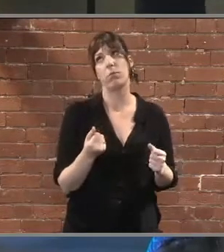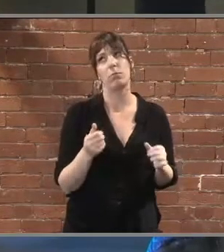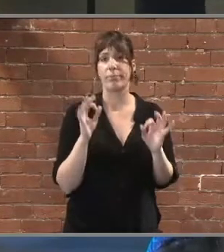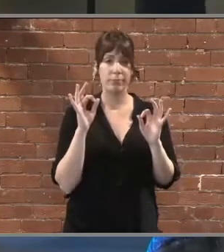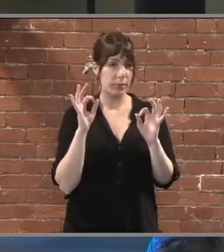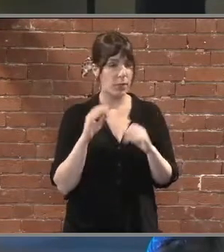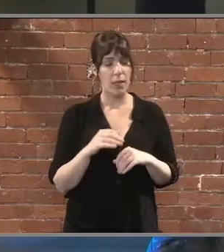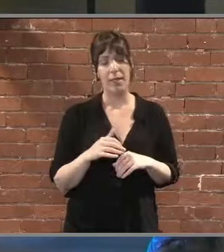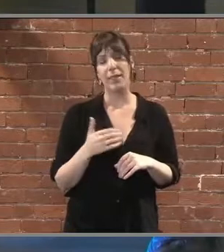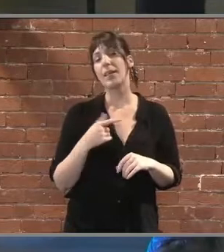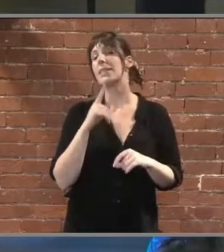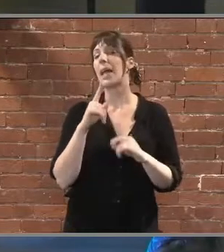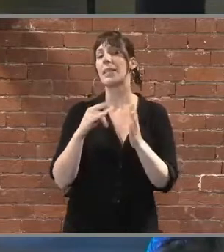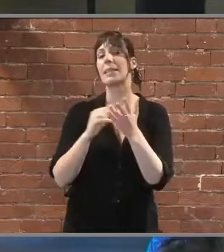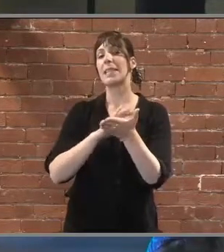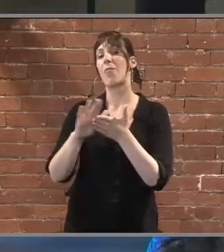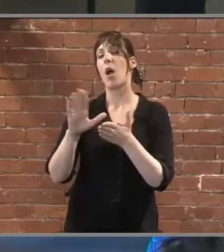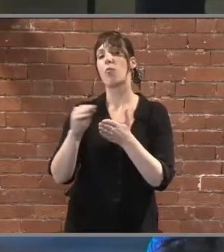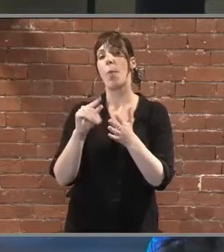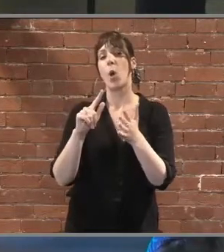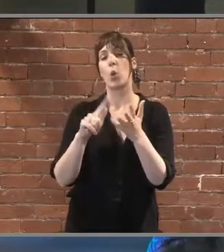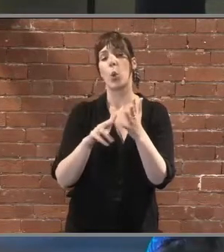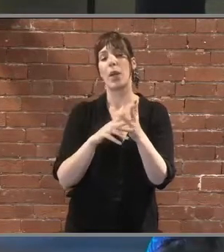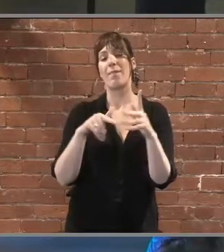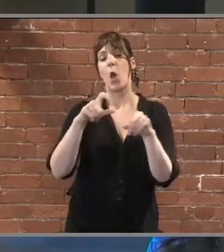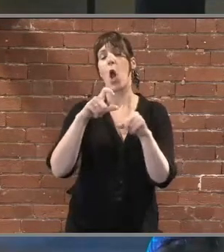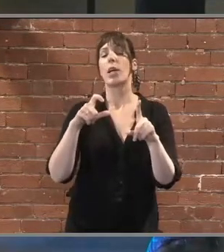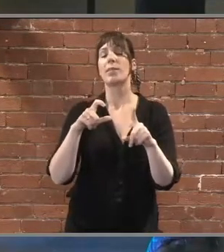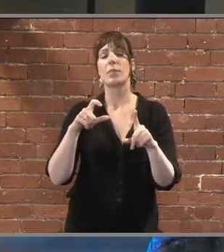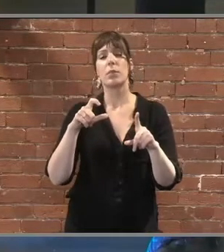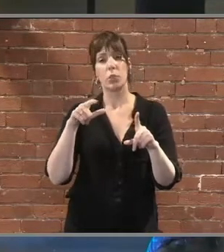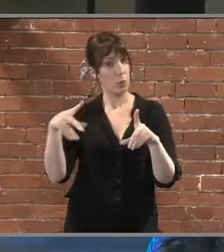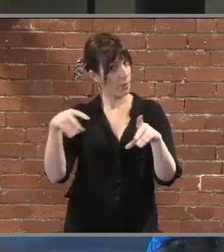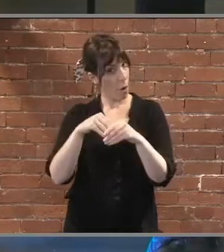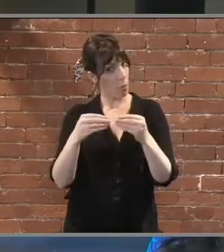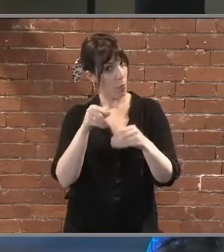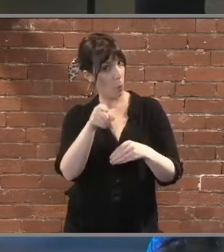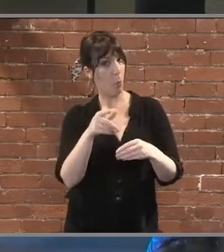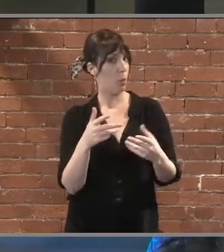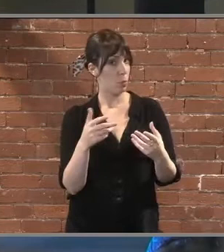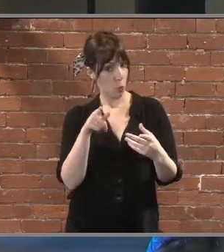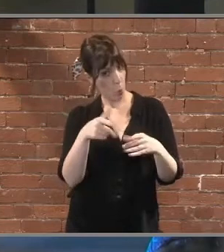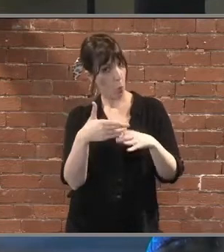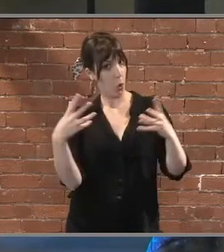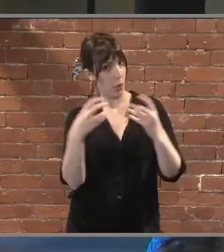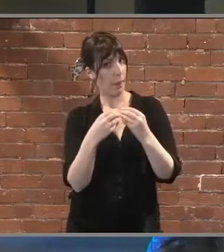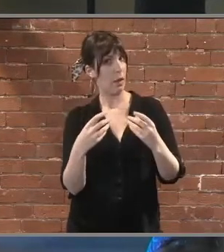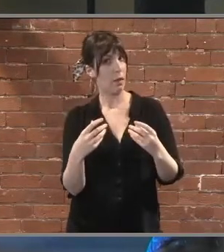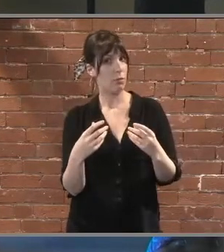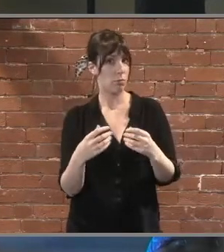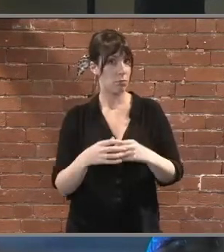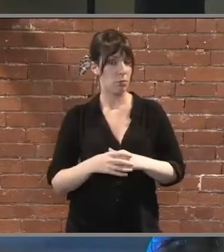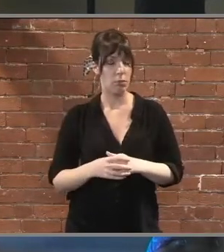mentioned Sarah earlier from Unified. So how involved was Sarah in this? Were you working with her and the agencies to sort of put this all